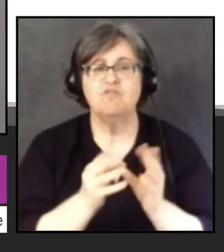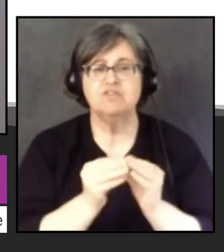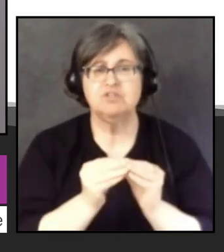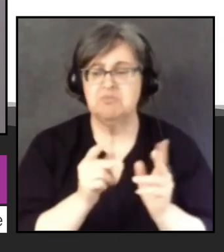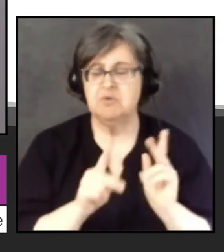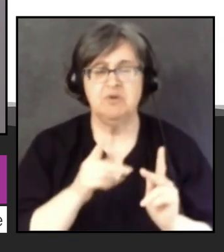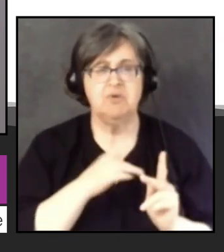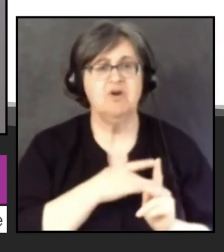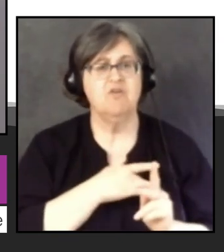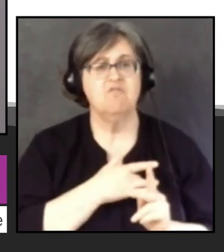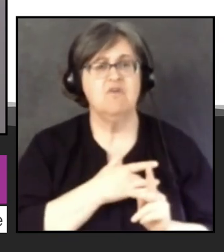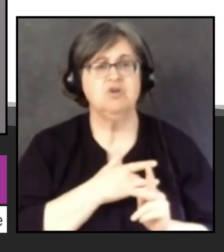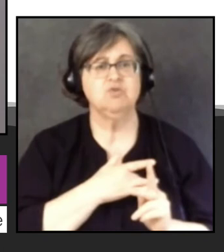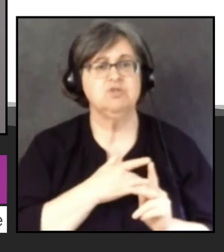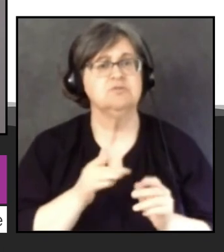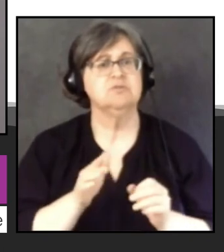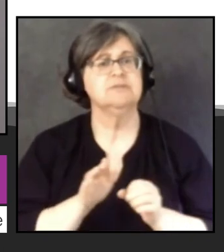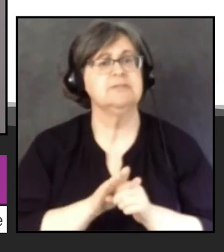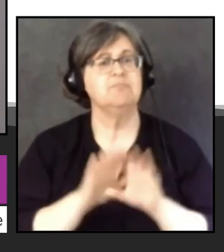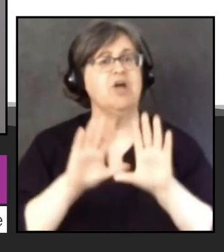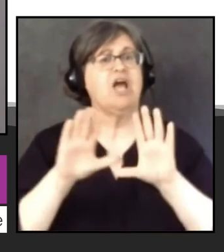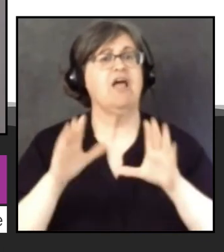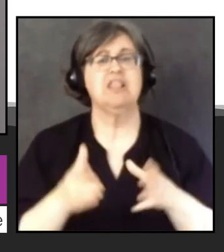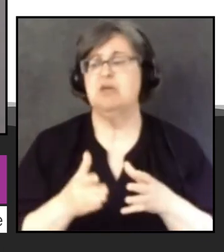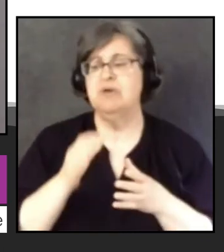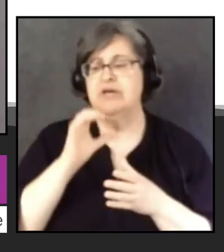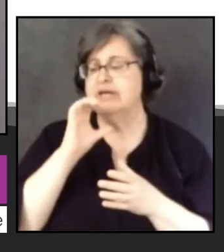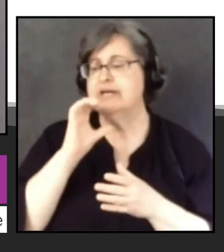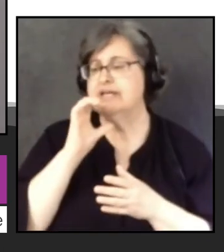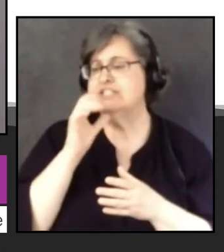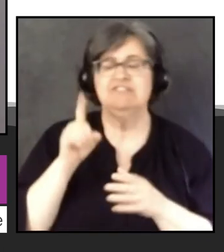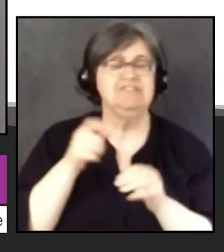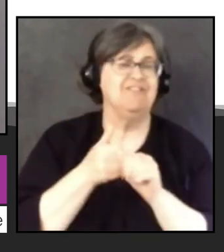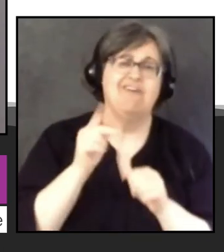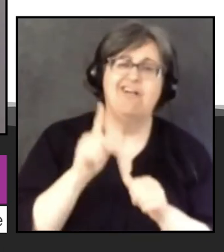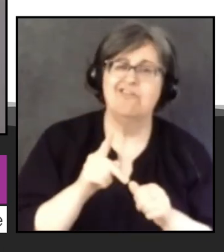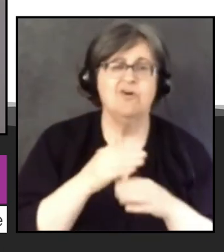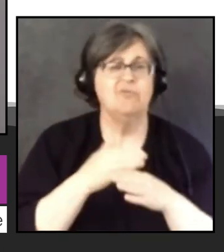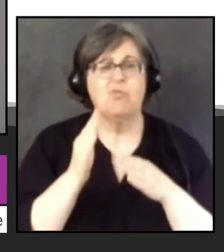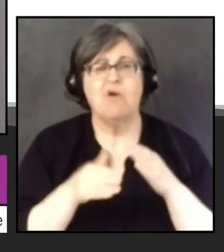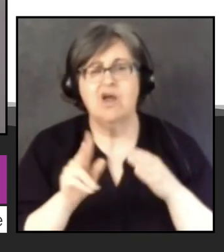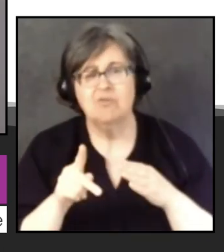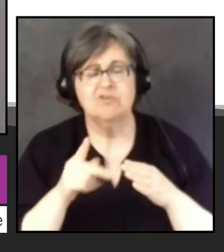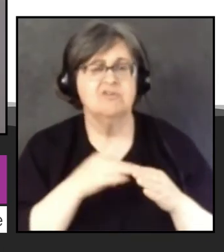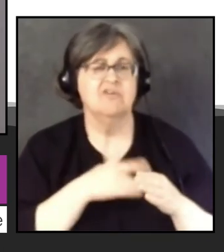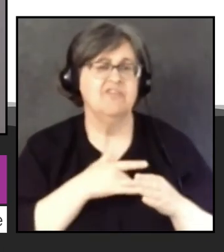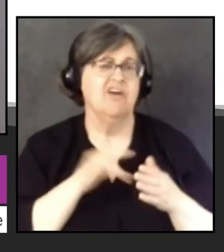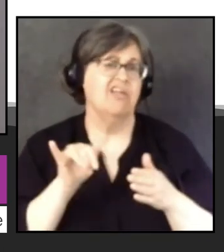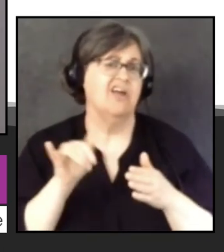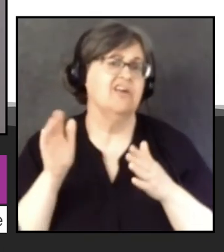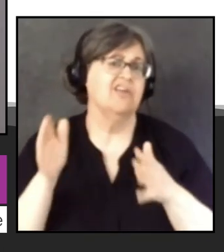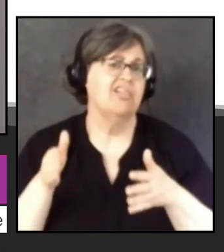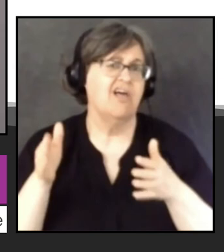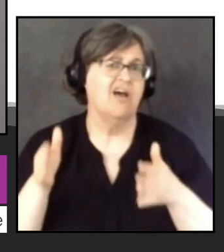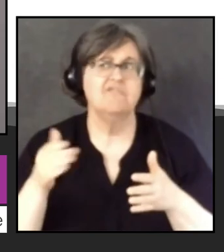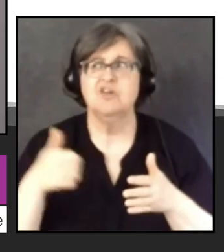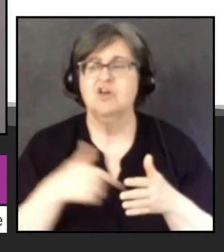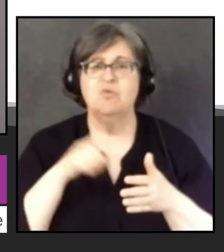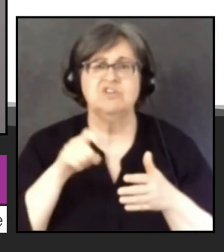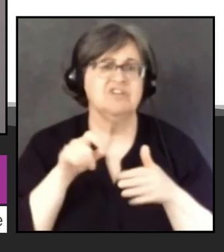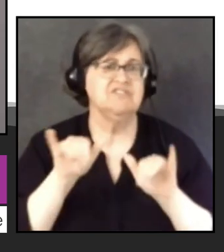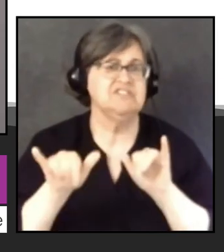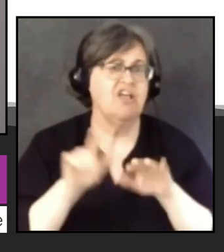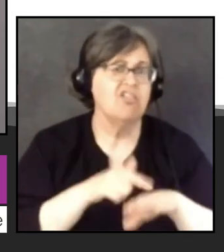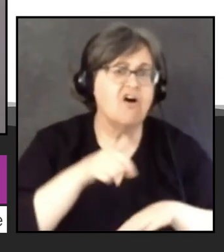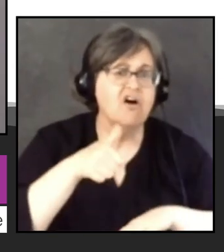feel complete in. So it didn't require a lot of follow-up or wrapping up or a feeling of lingering, maybe that we should have stayed